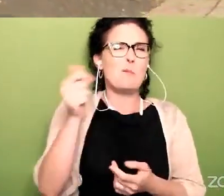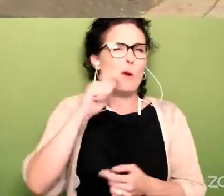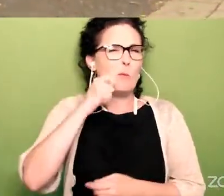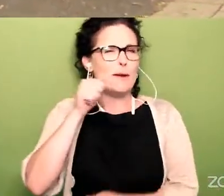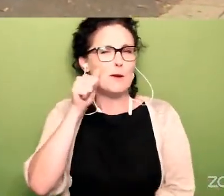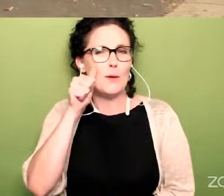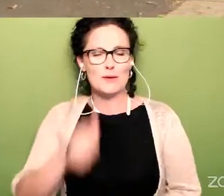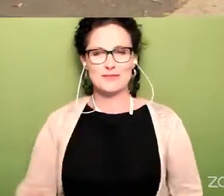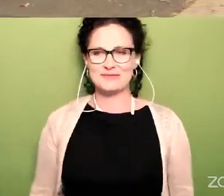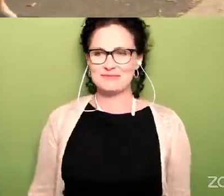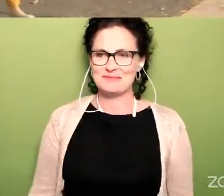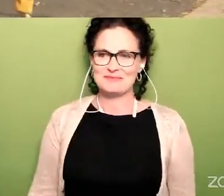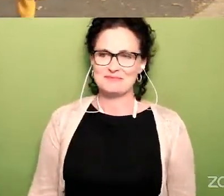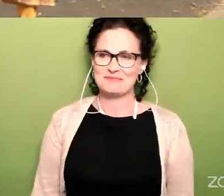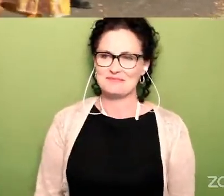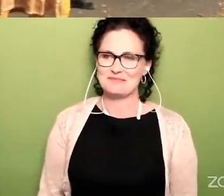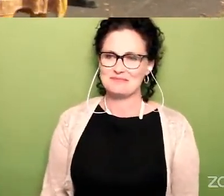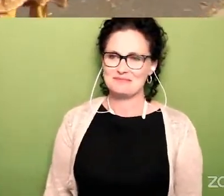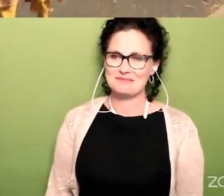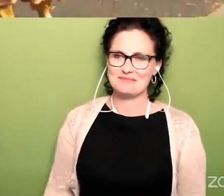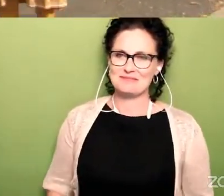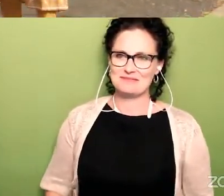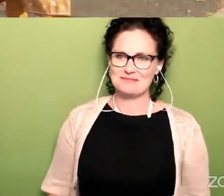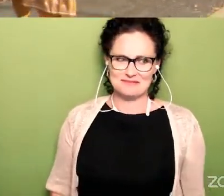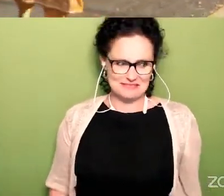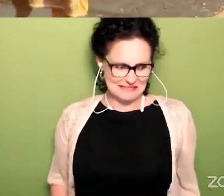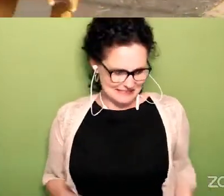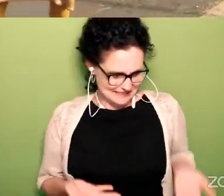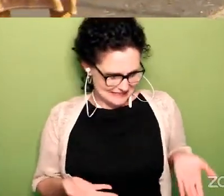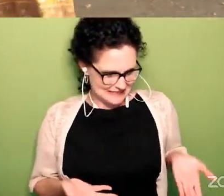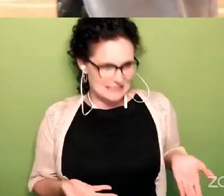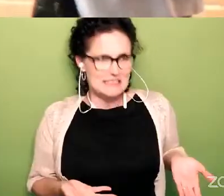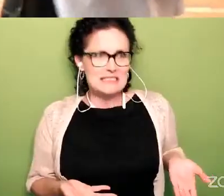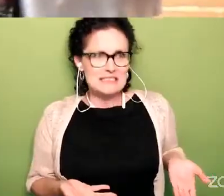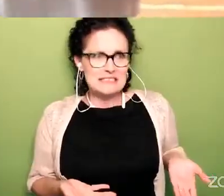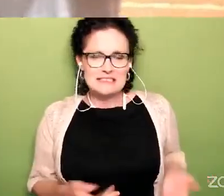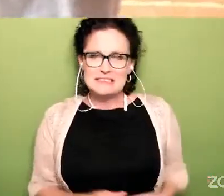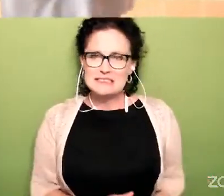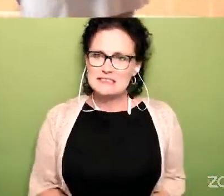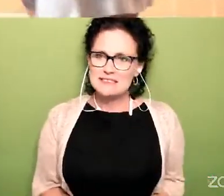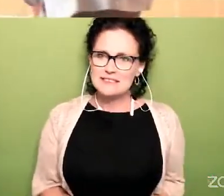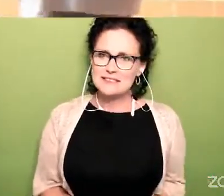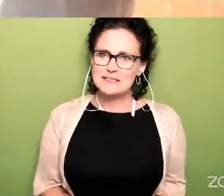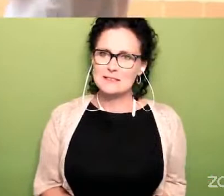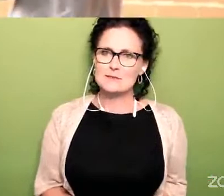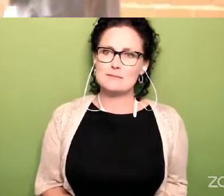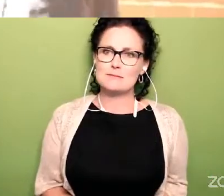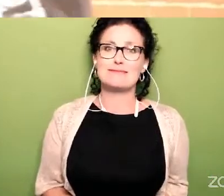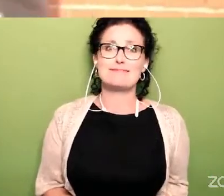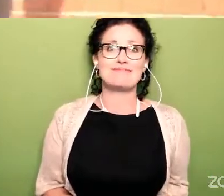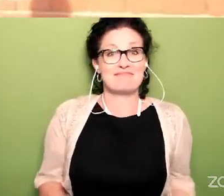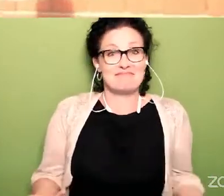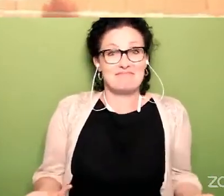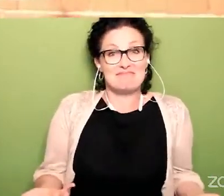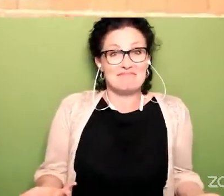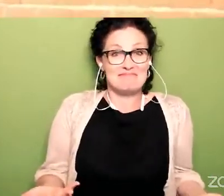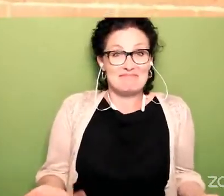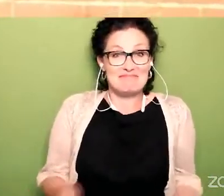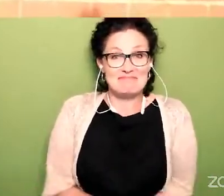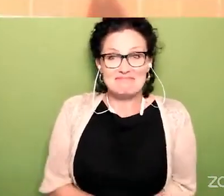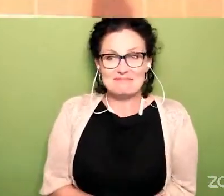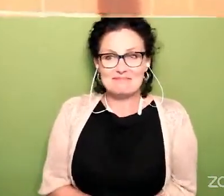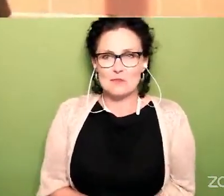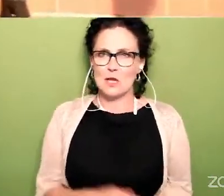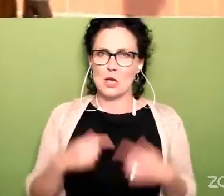Yes. No. I guess it was a stupid idea. No, it's brilliant, but I know something that might